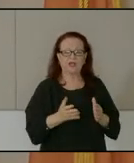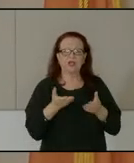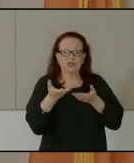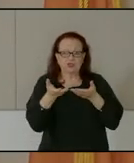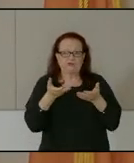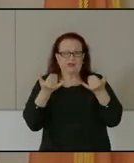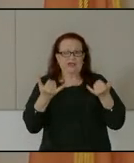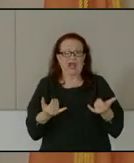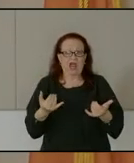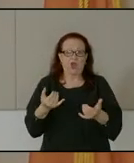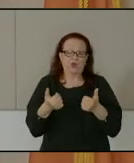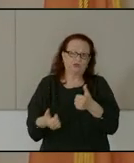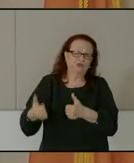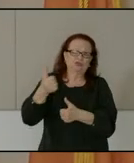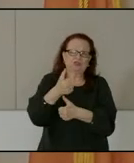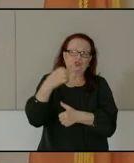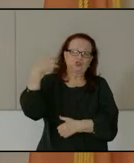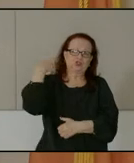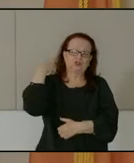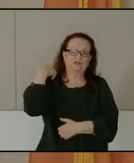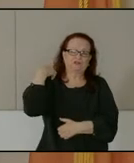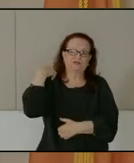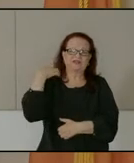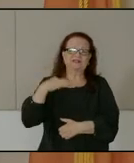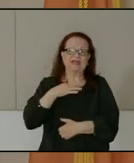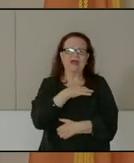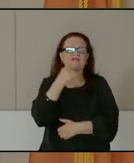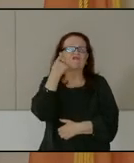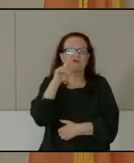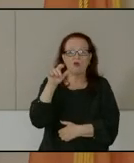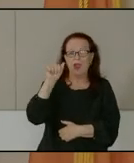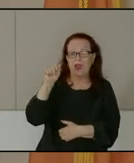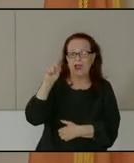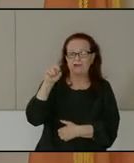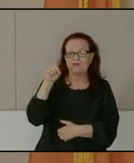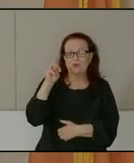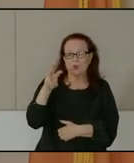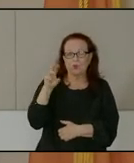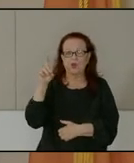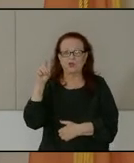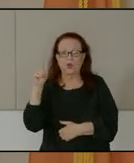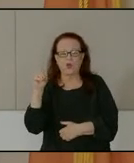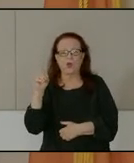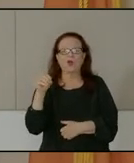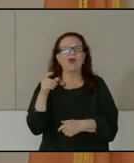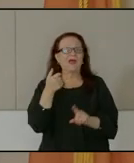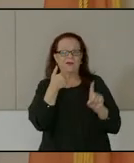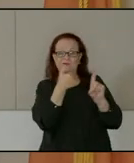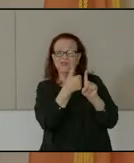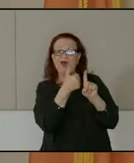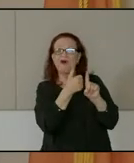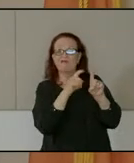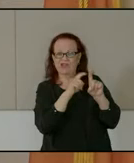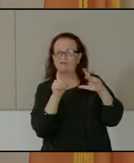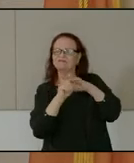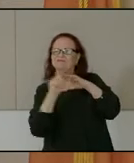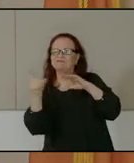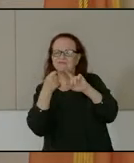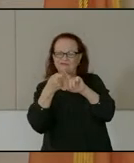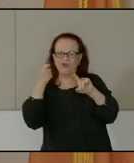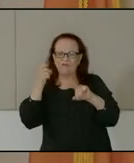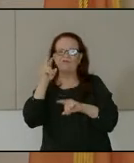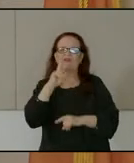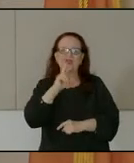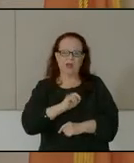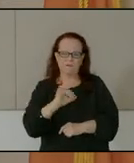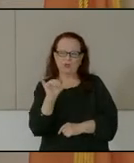Chief of Staff for Vice Chairman Andrew Doe, who, like me, is also a former refugee from Vietnam.